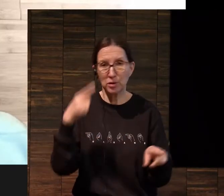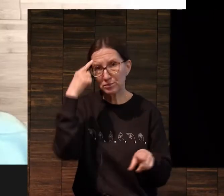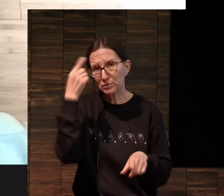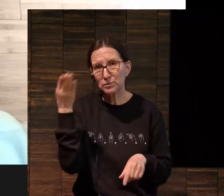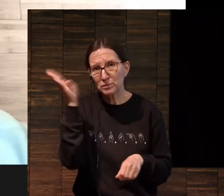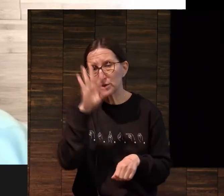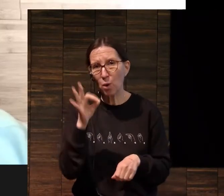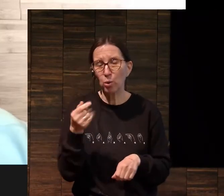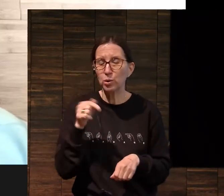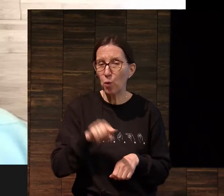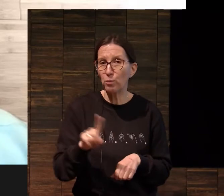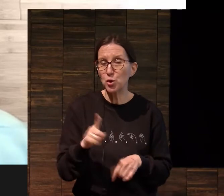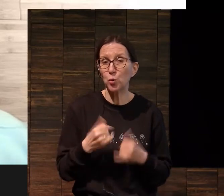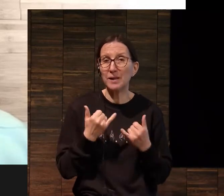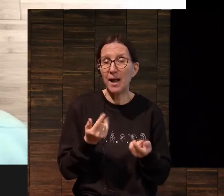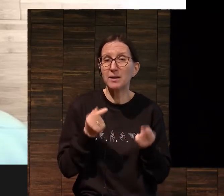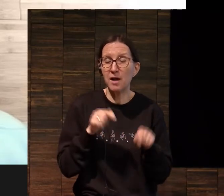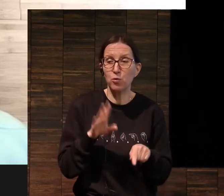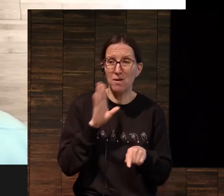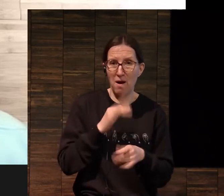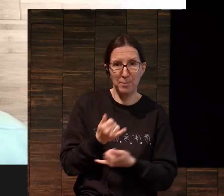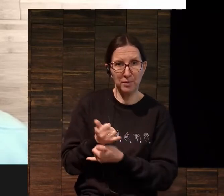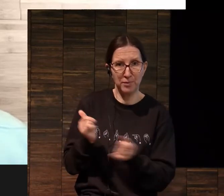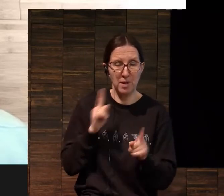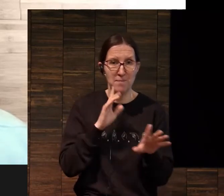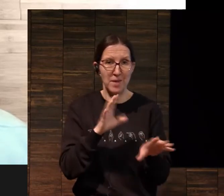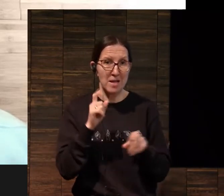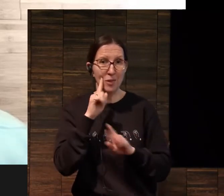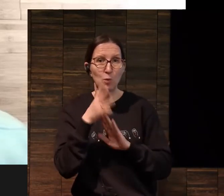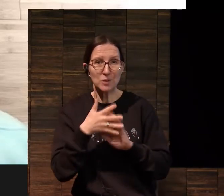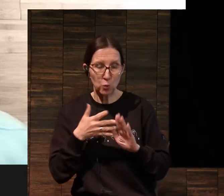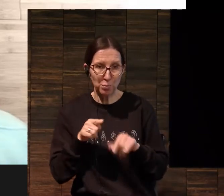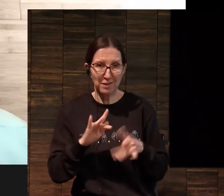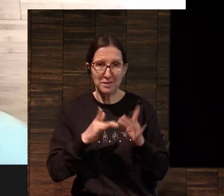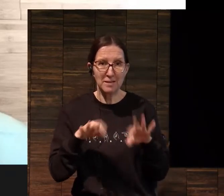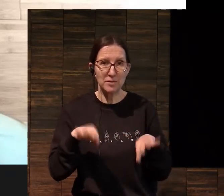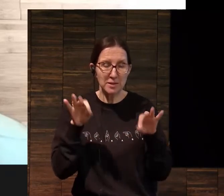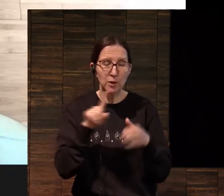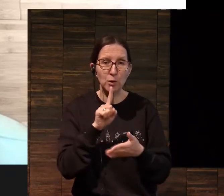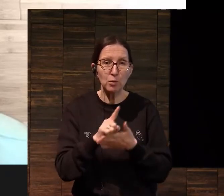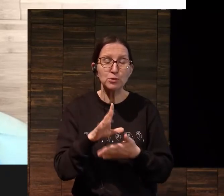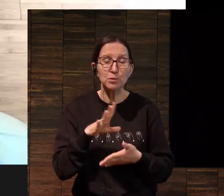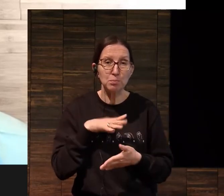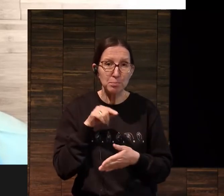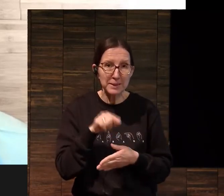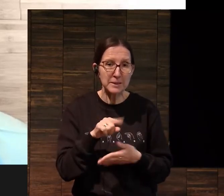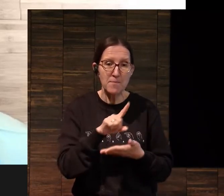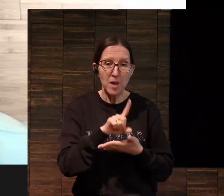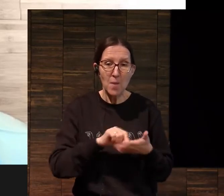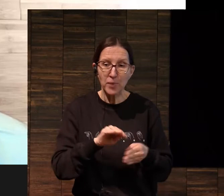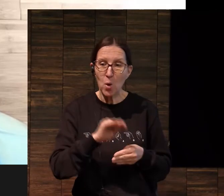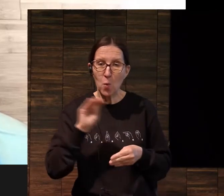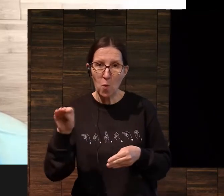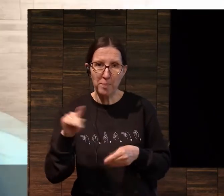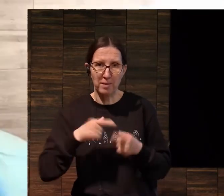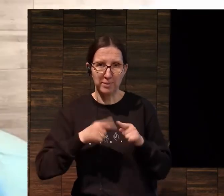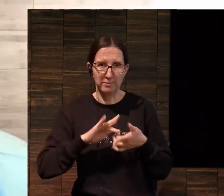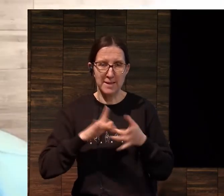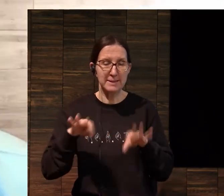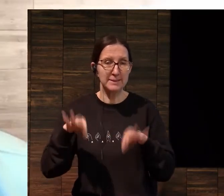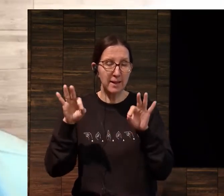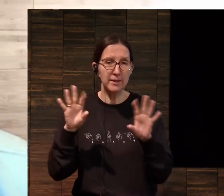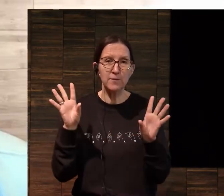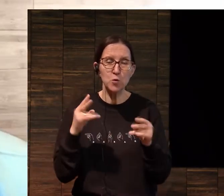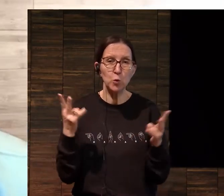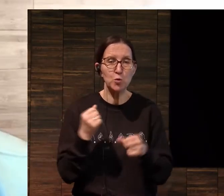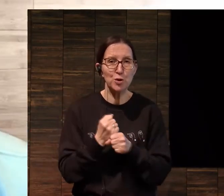be accessible. So you need to make sure that your readers are able to understand it and that it's very approachable.